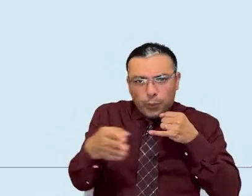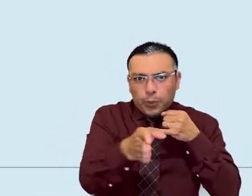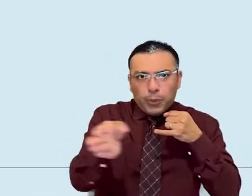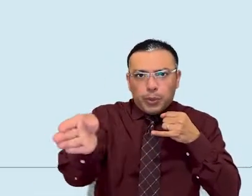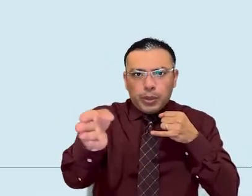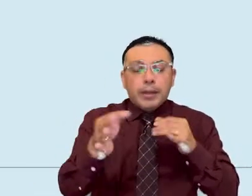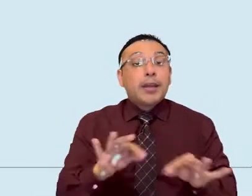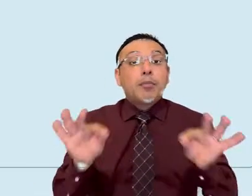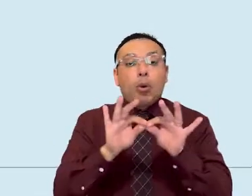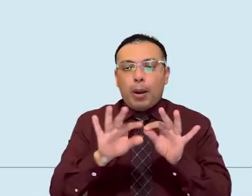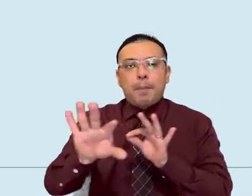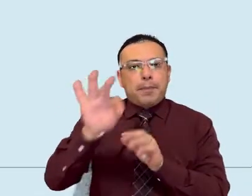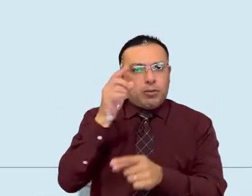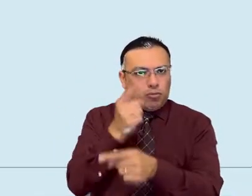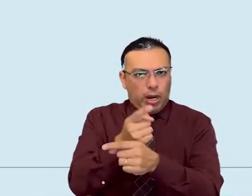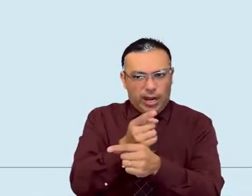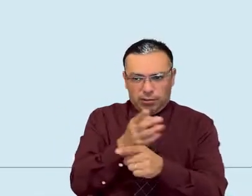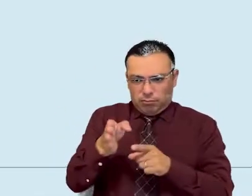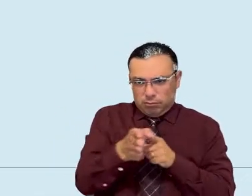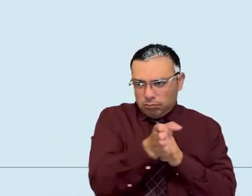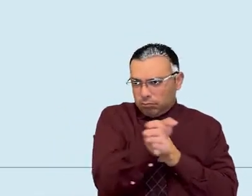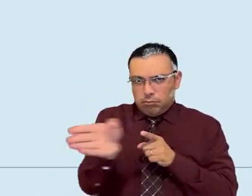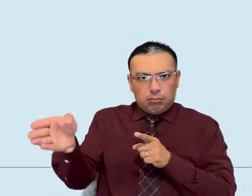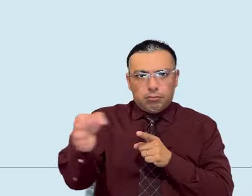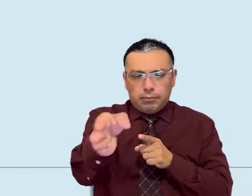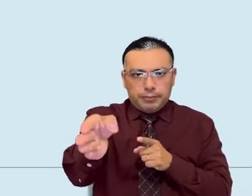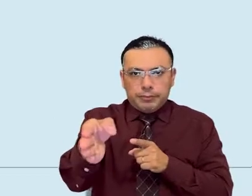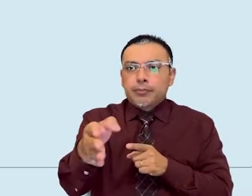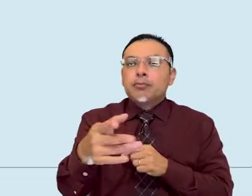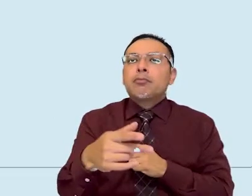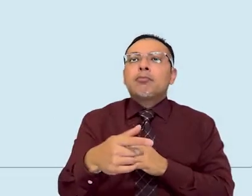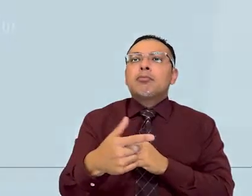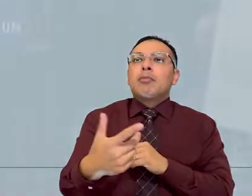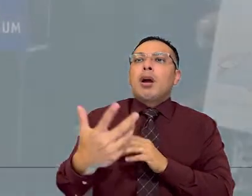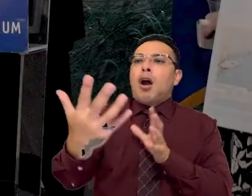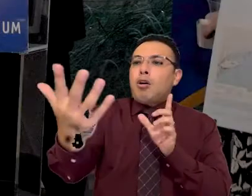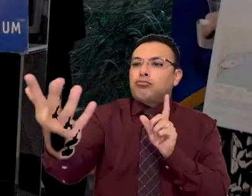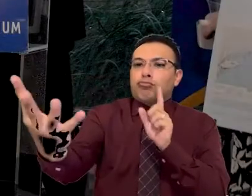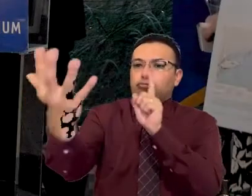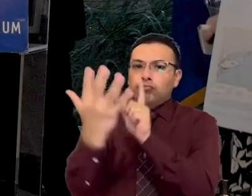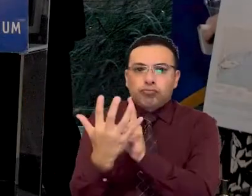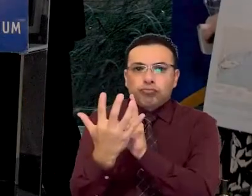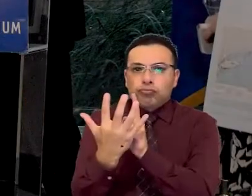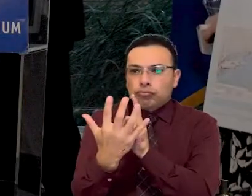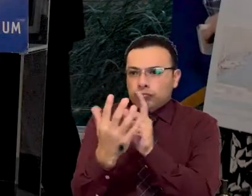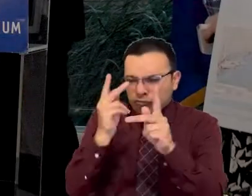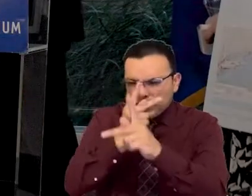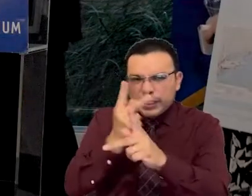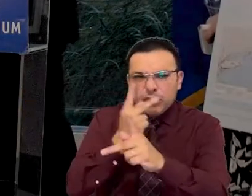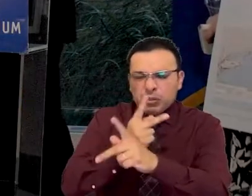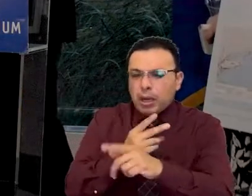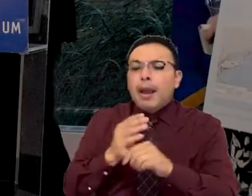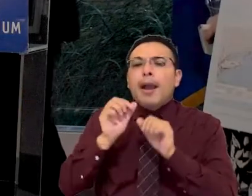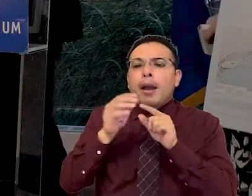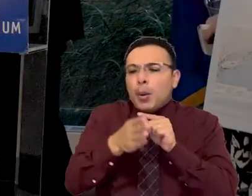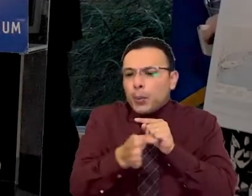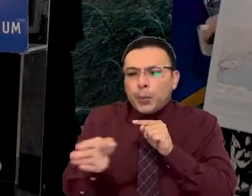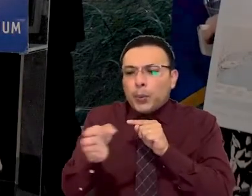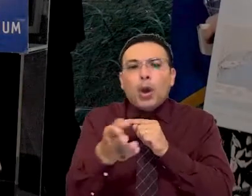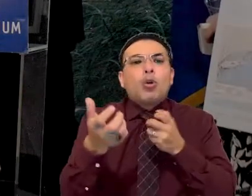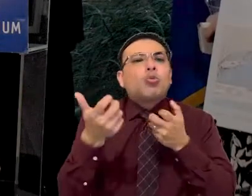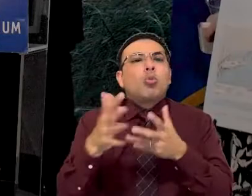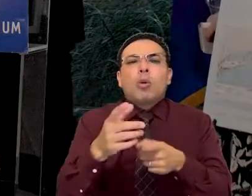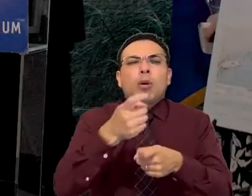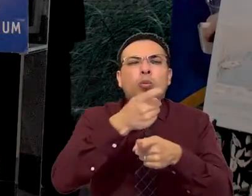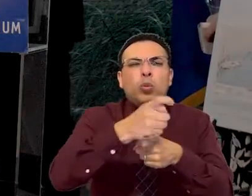route, we were working hard to select a route that has minimal onshore disruption.